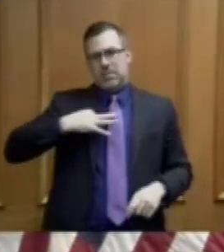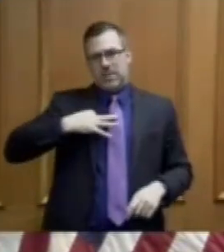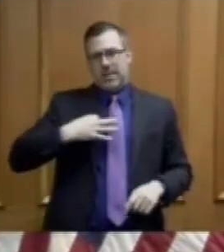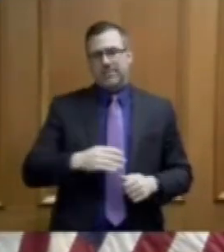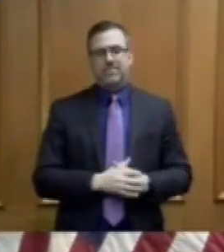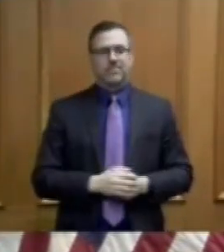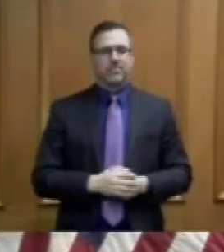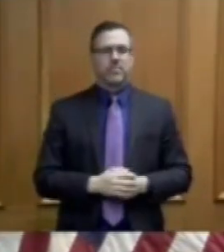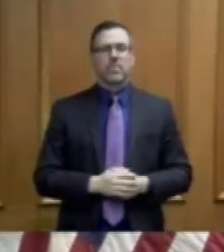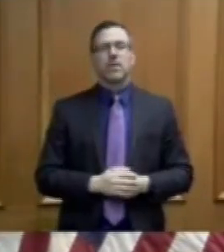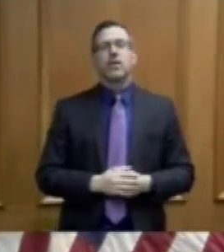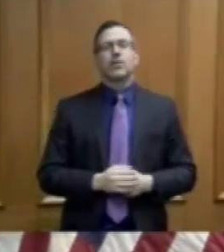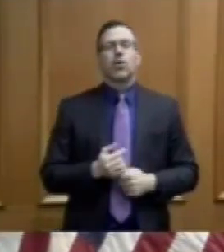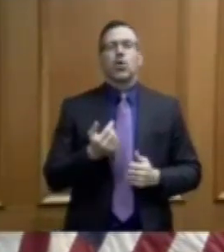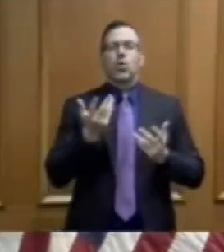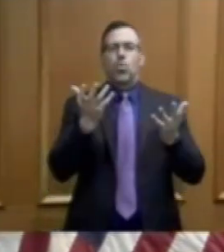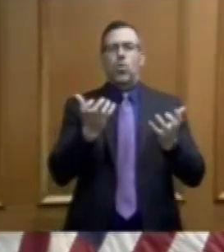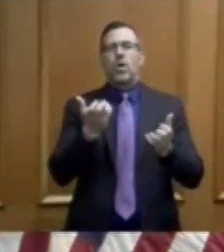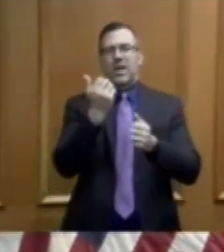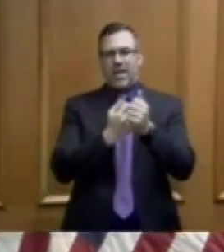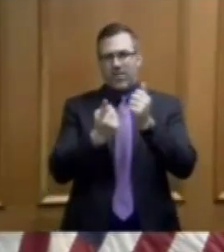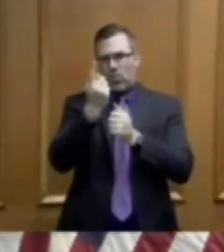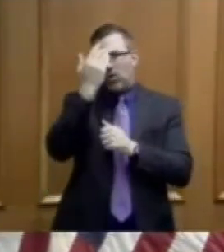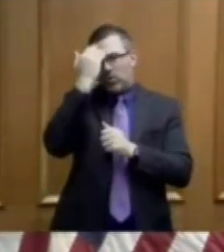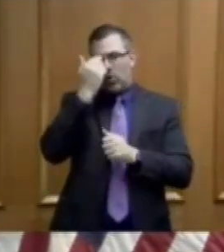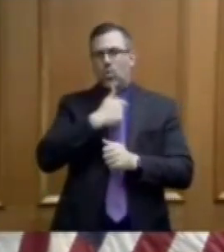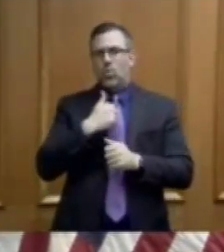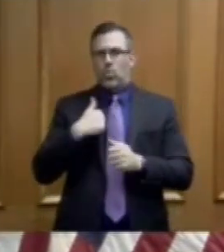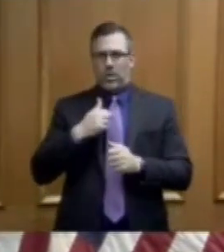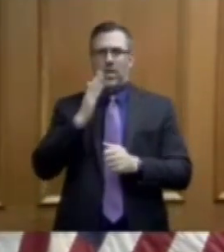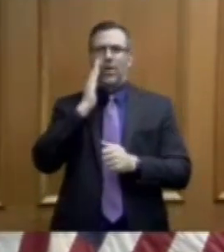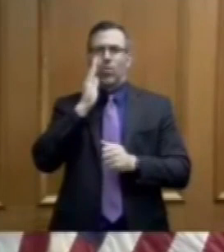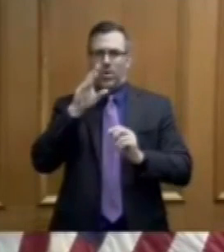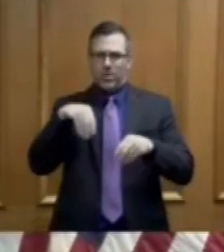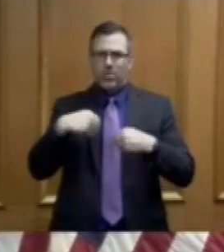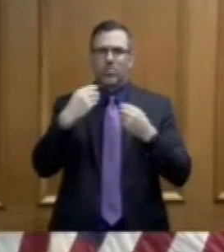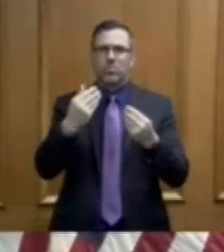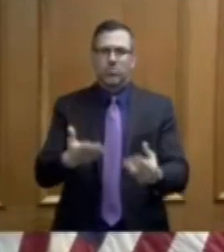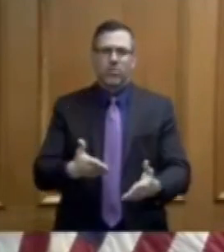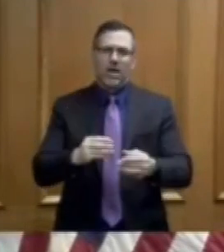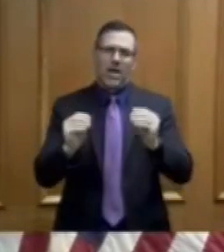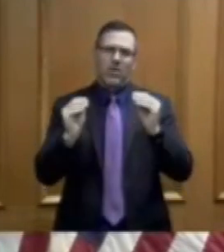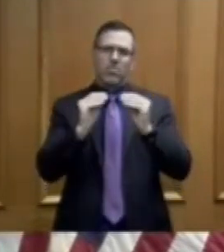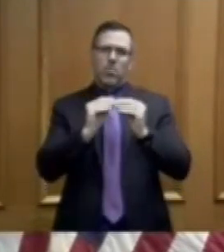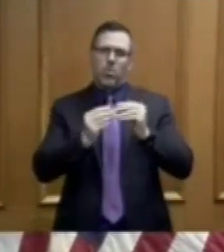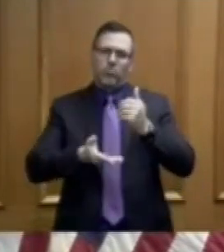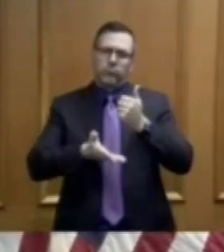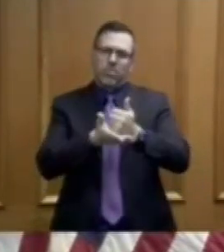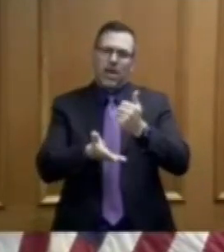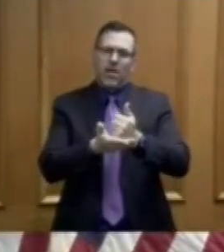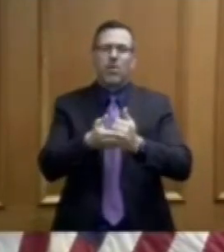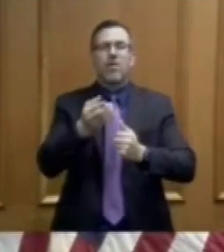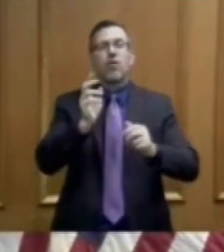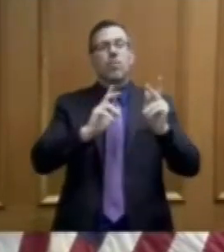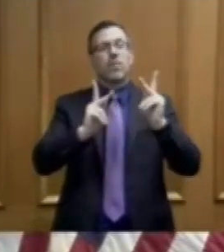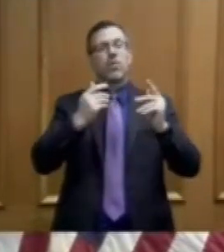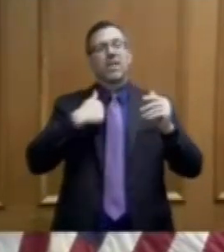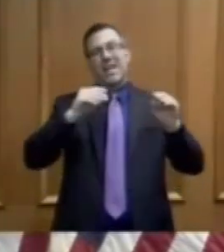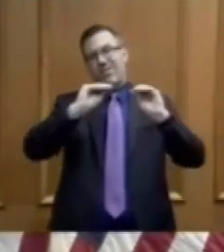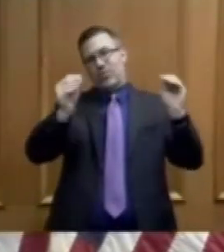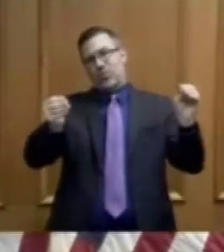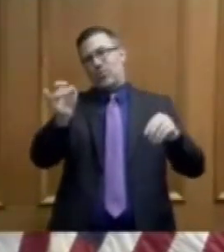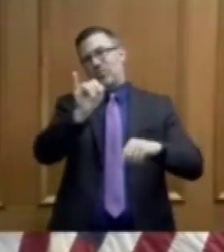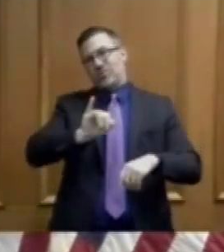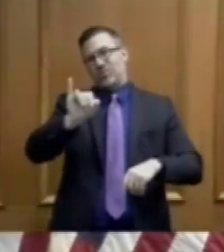are providing additional resources and services to our healthcare safety net. We have providers